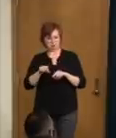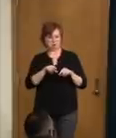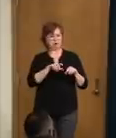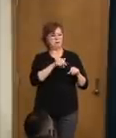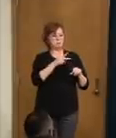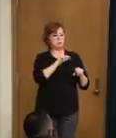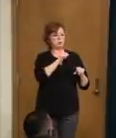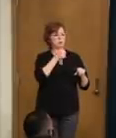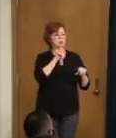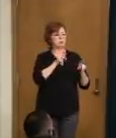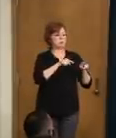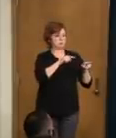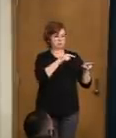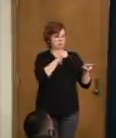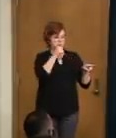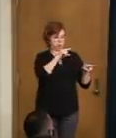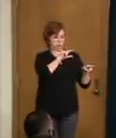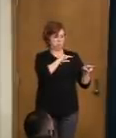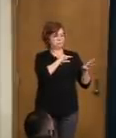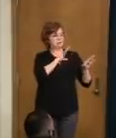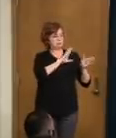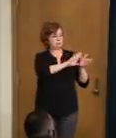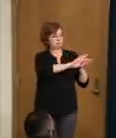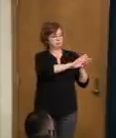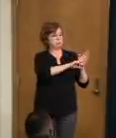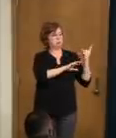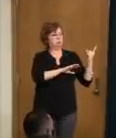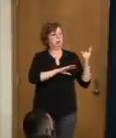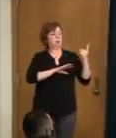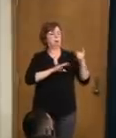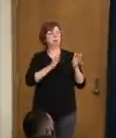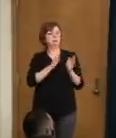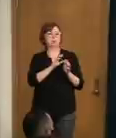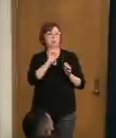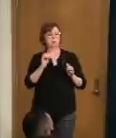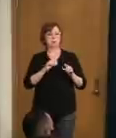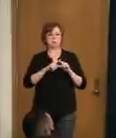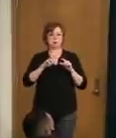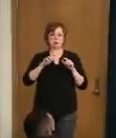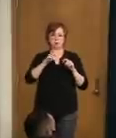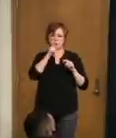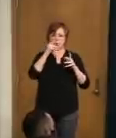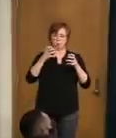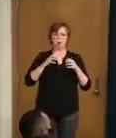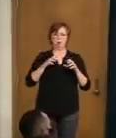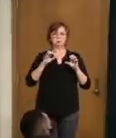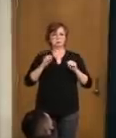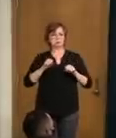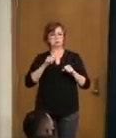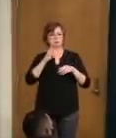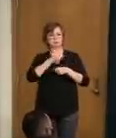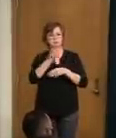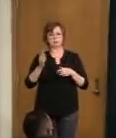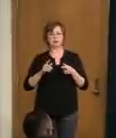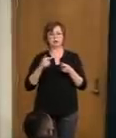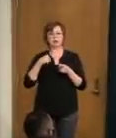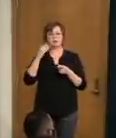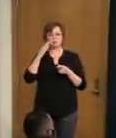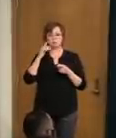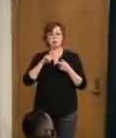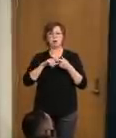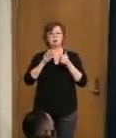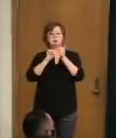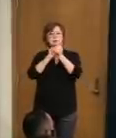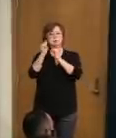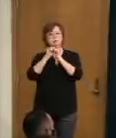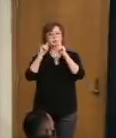certainly that's what we're planning to. Yeah, we know that some sports leagues and other things have